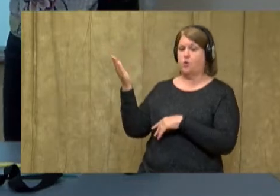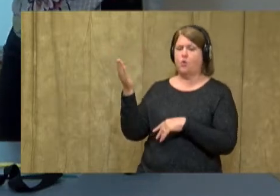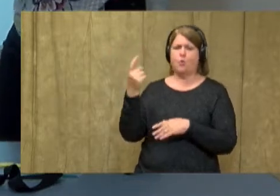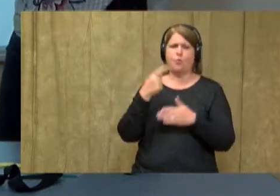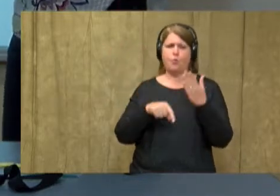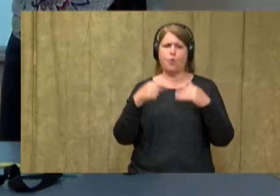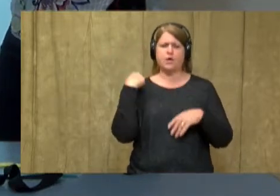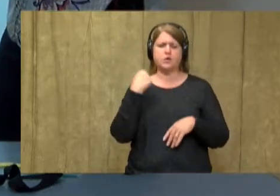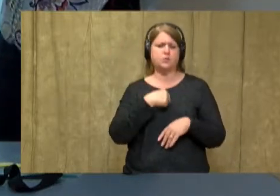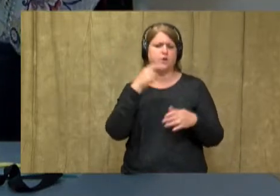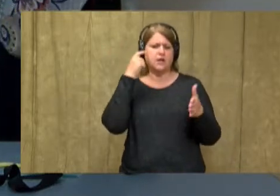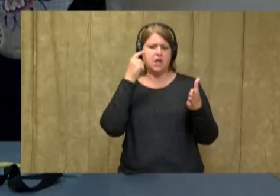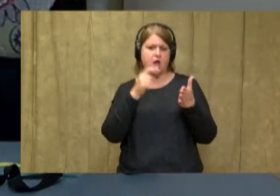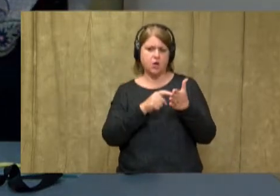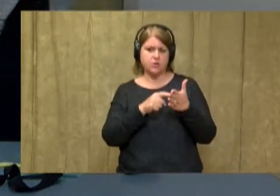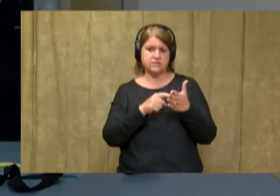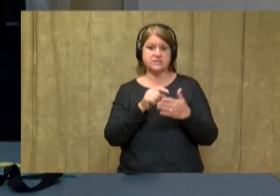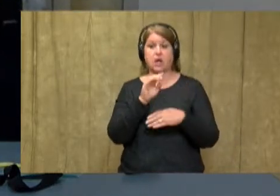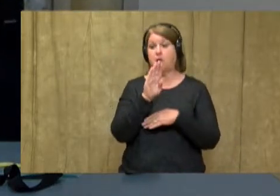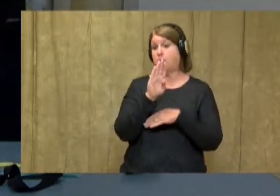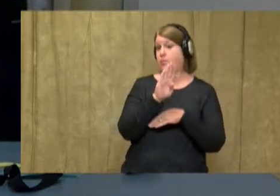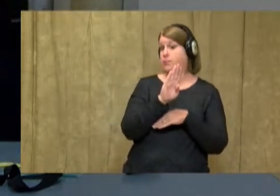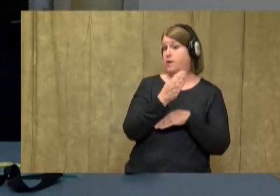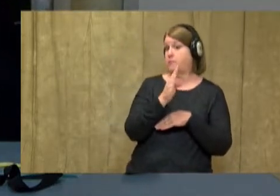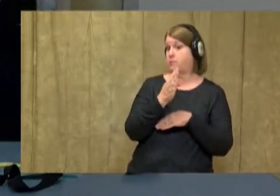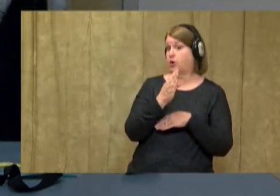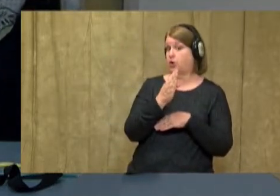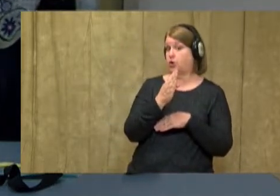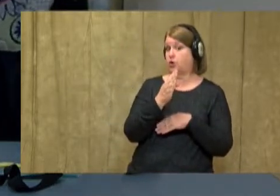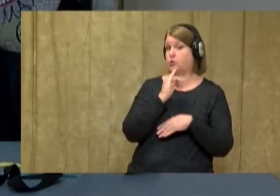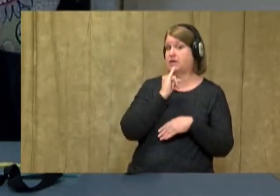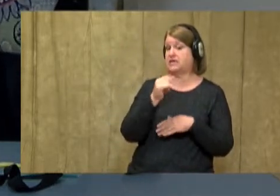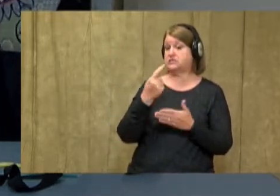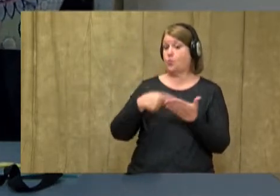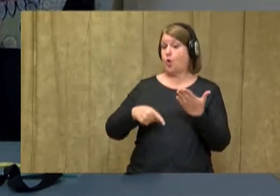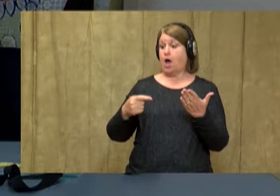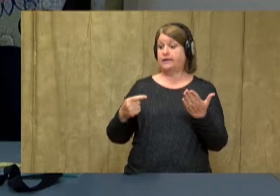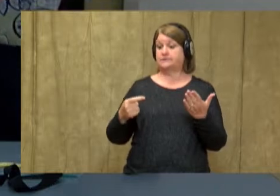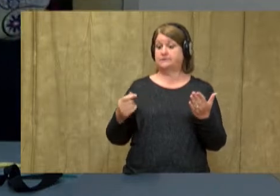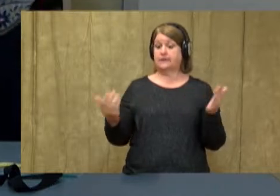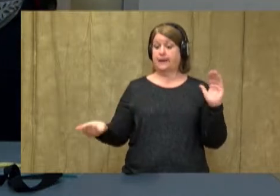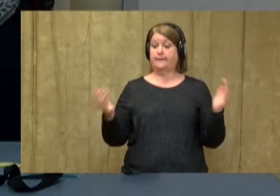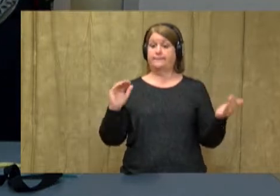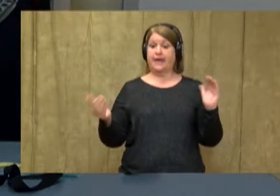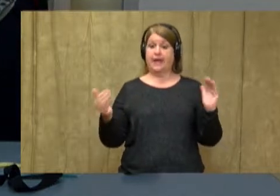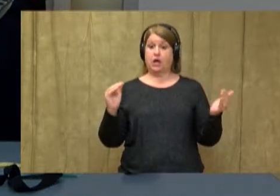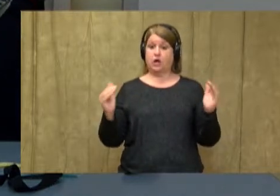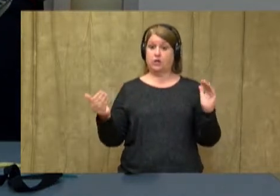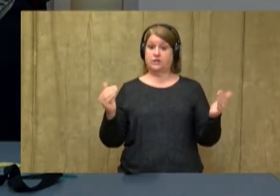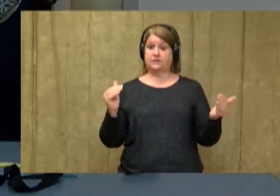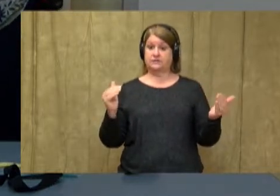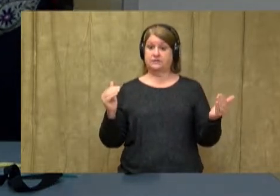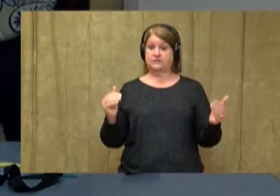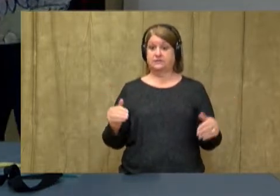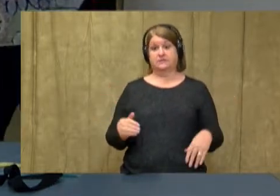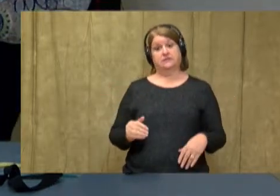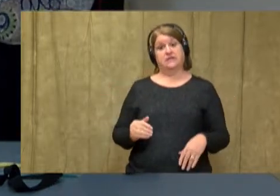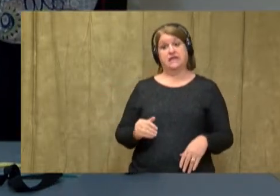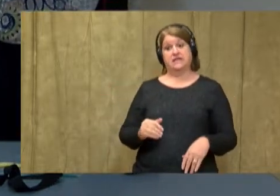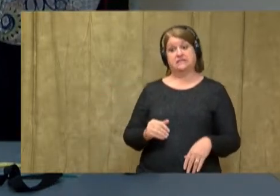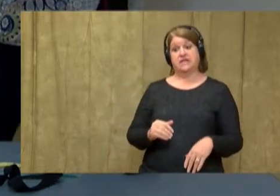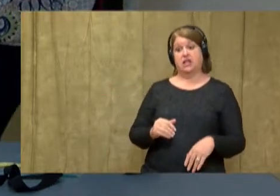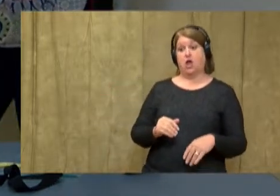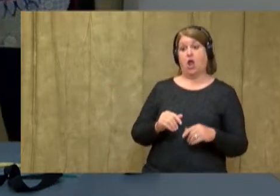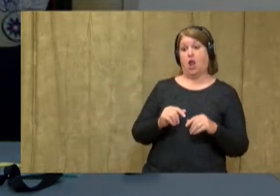we notice? The blue is what to the red? Is the blue longer than the